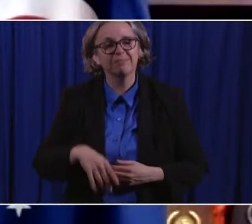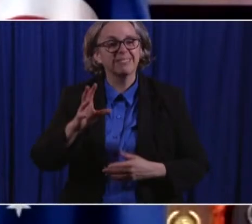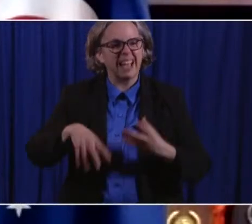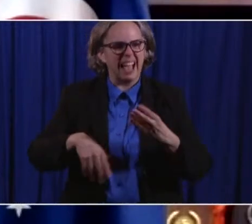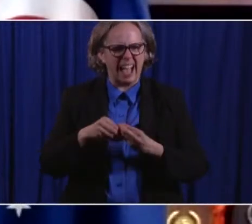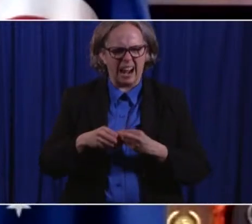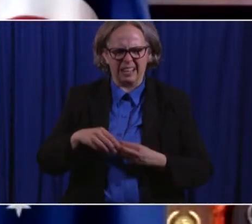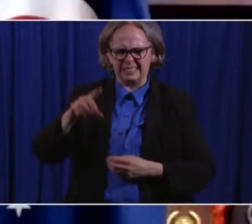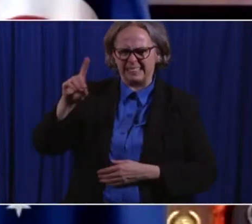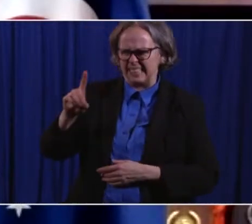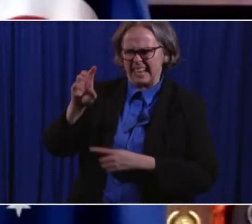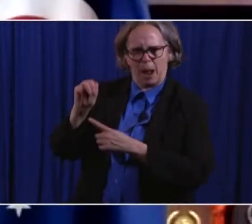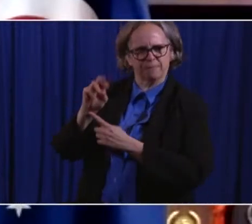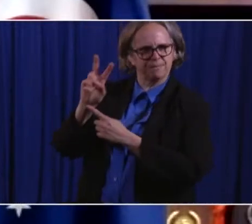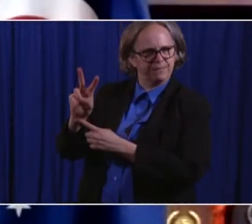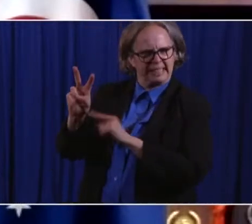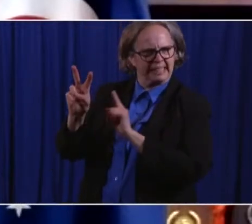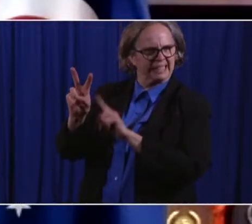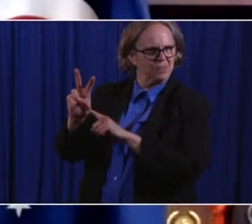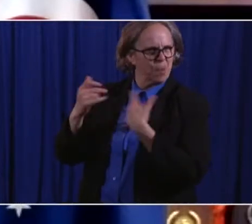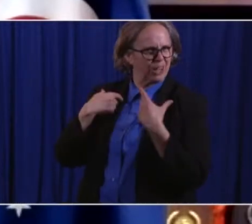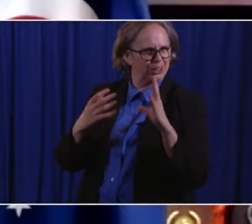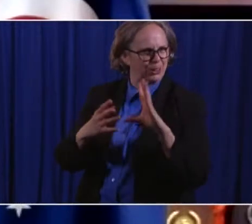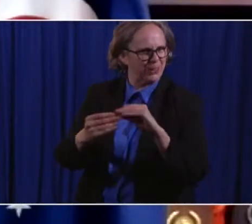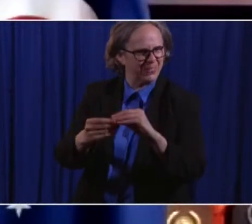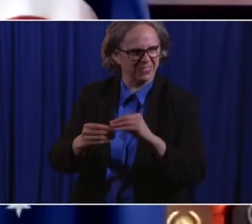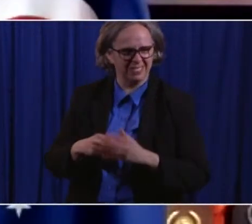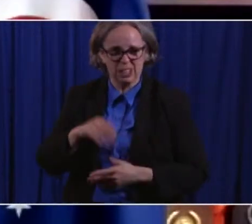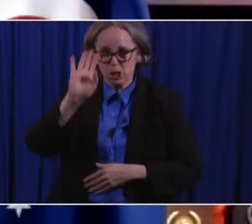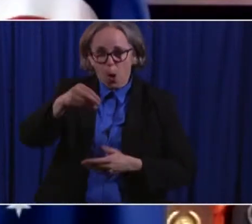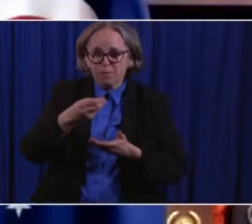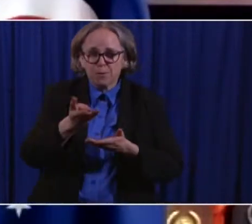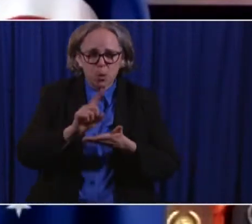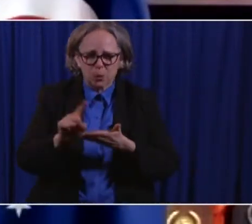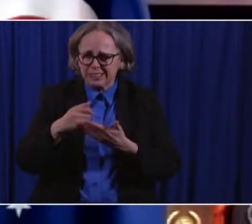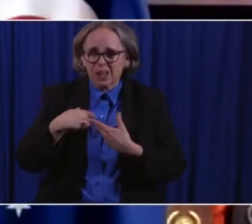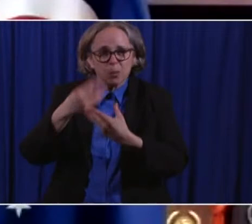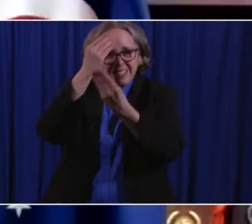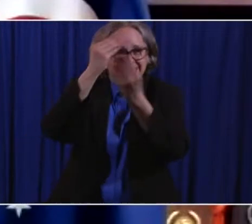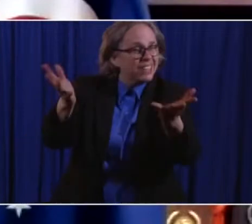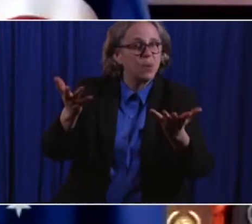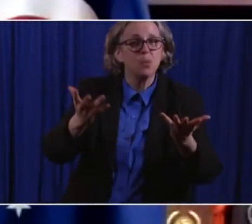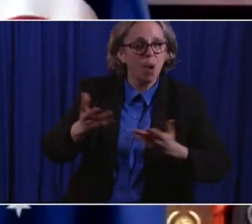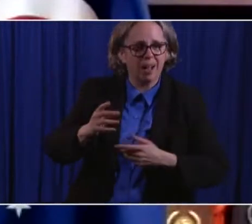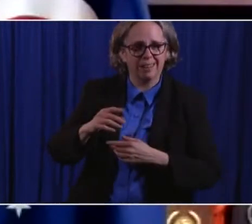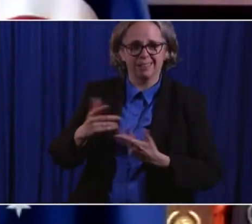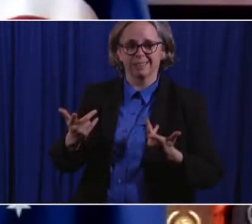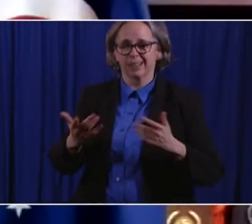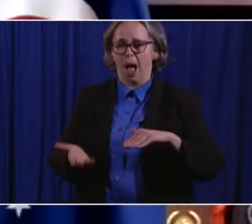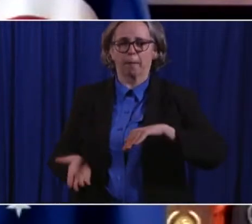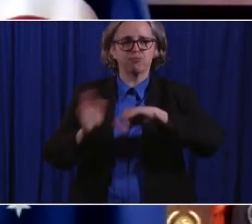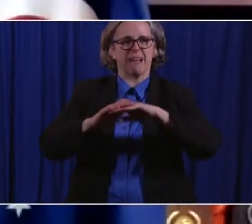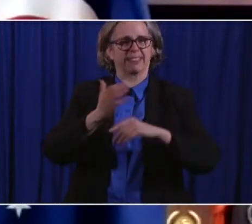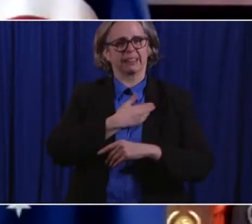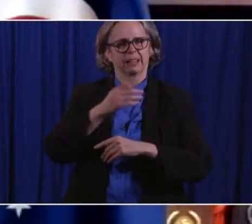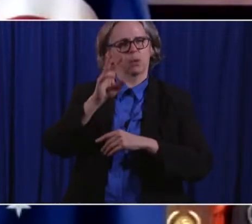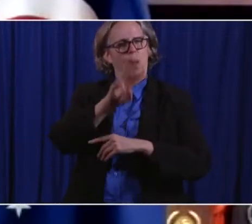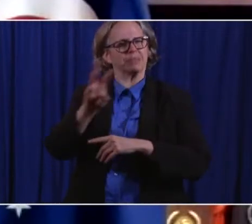couple weeks ago, we announced an upgrade of the BMV website to make it more